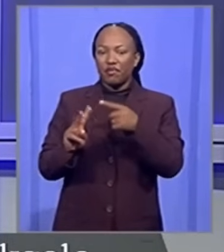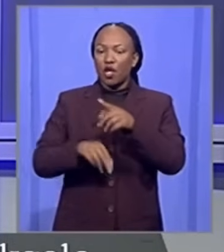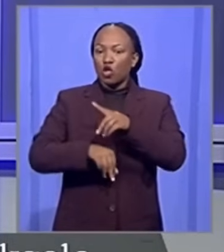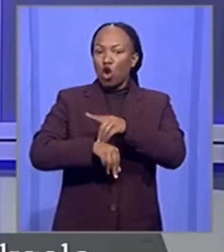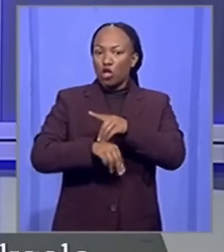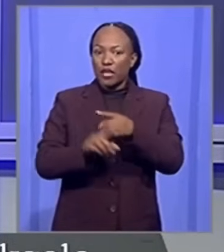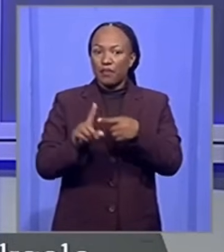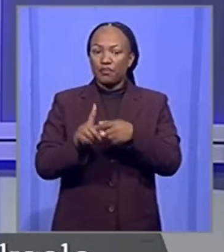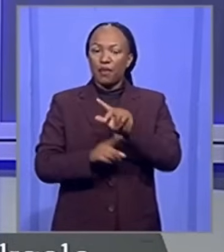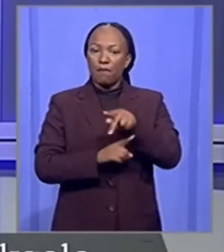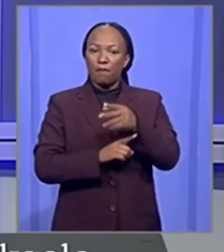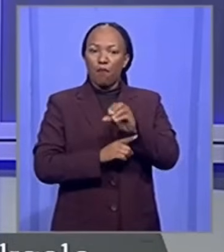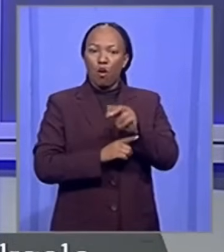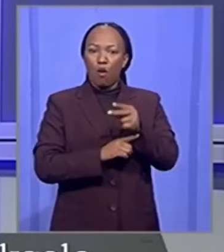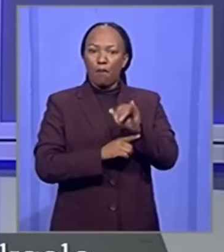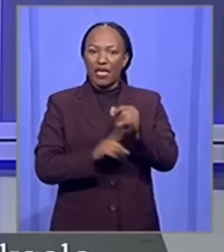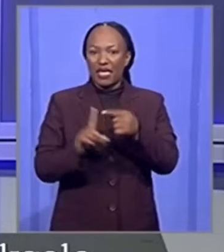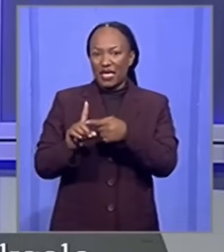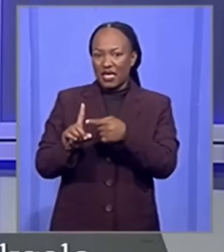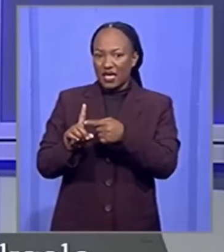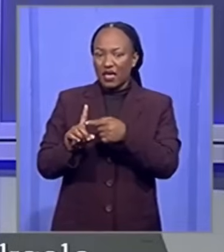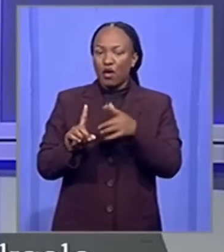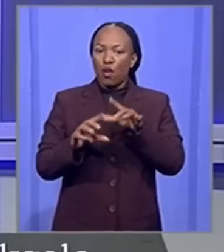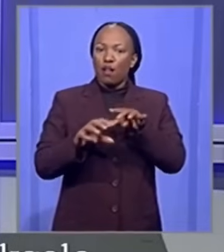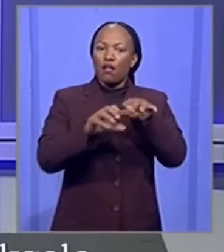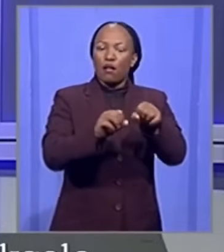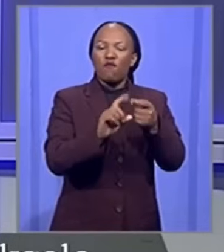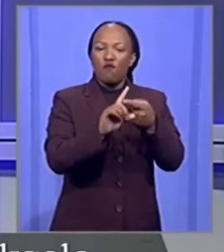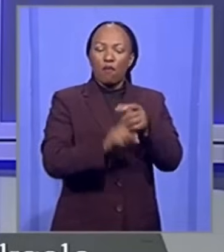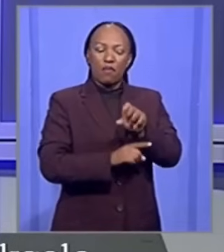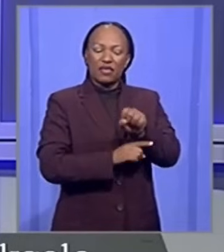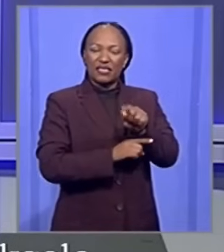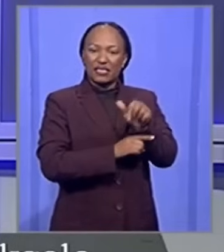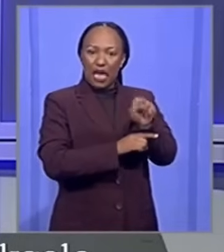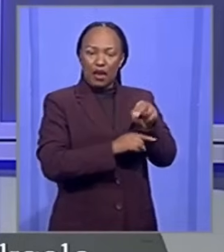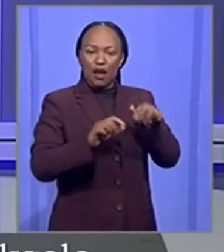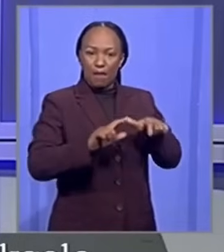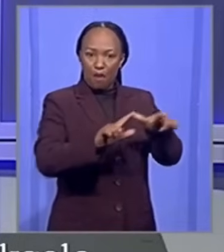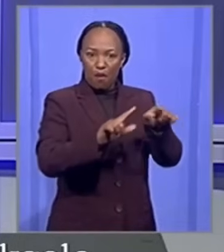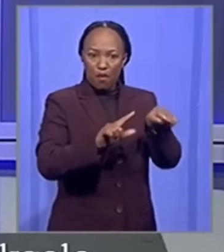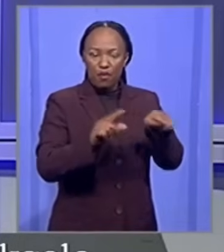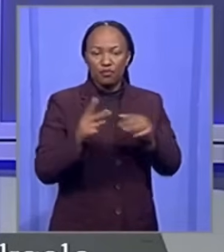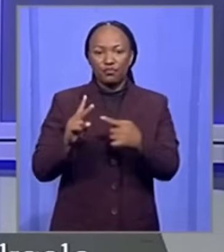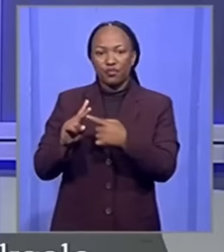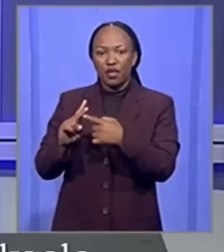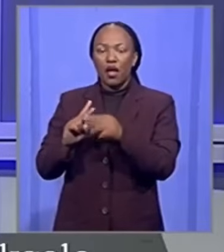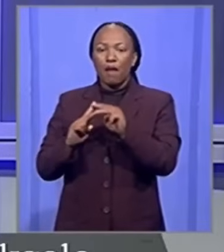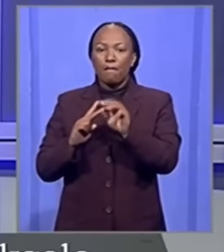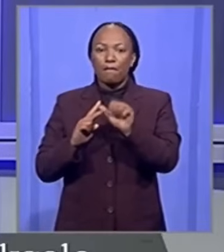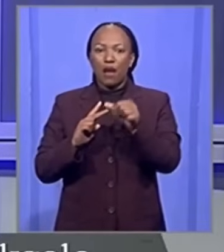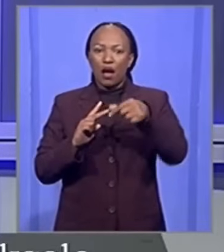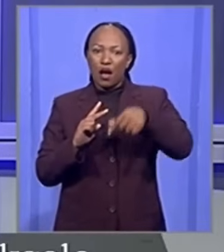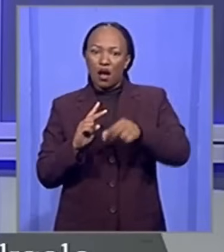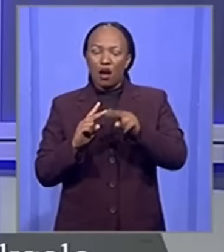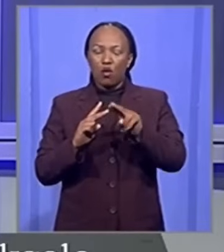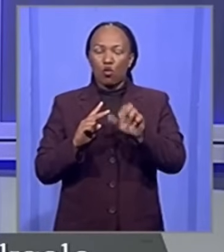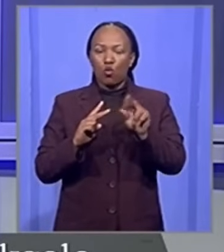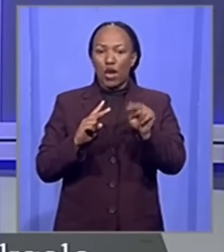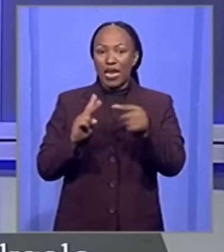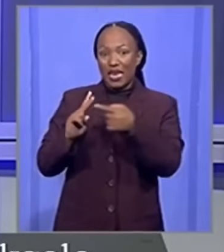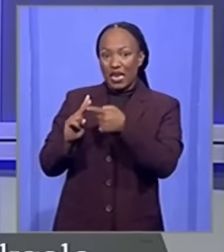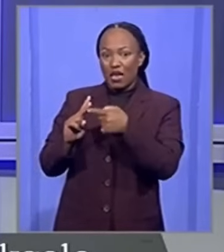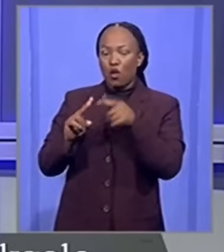Phophi Ramothuba ya tla kena ditenga tsa Stan Mathabata Limpopo le Maqueen Letsoha Mathai ya tlanka sebaka